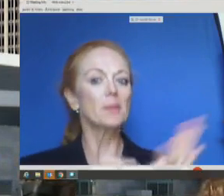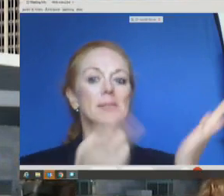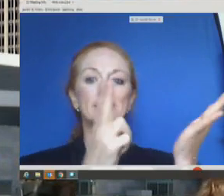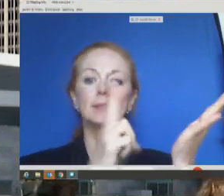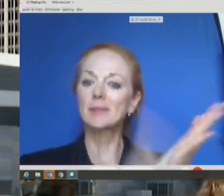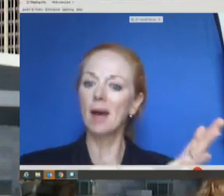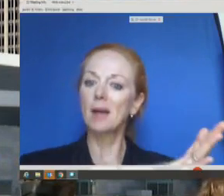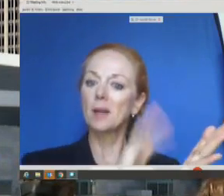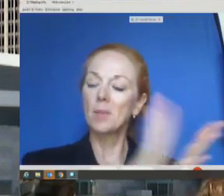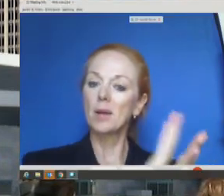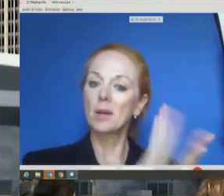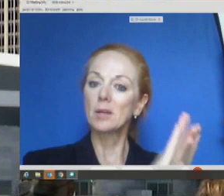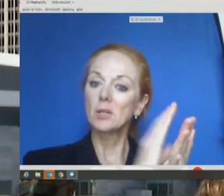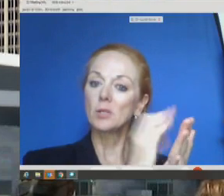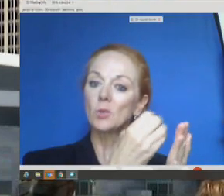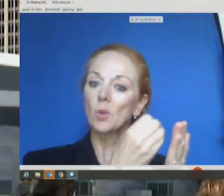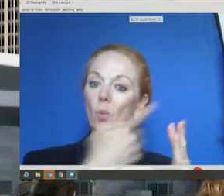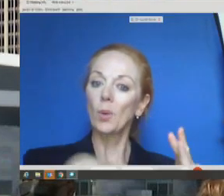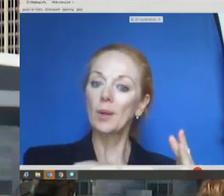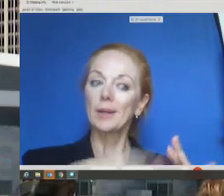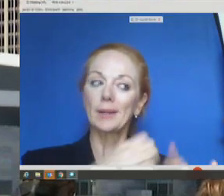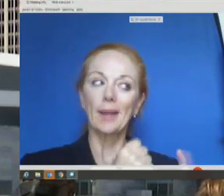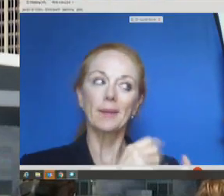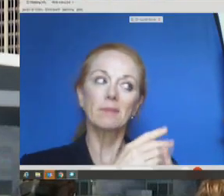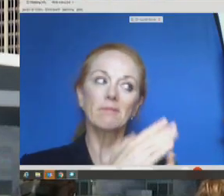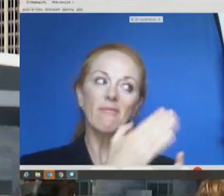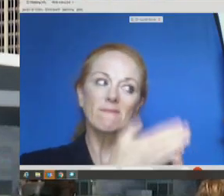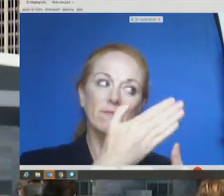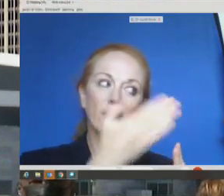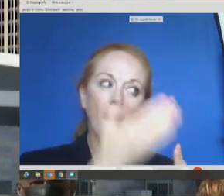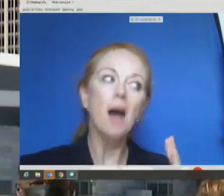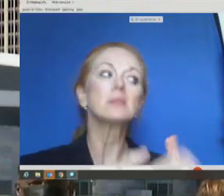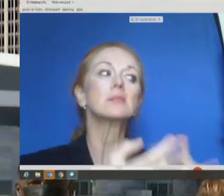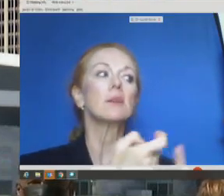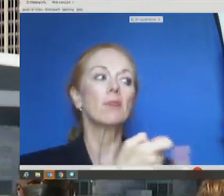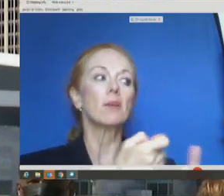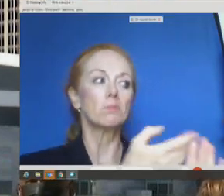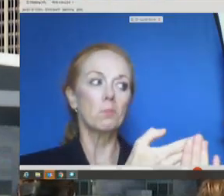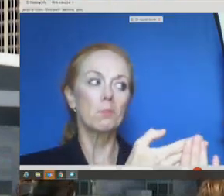And my answer to that is no, I'm not. I